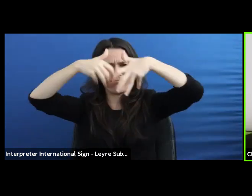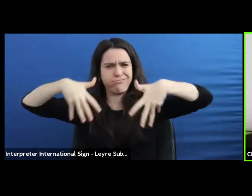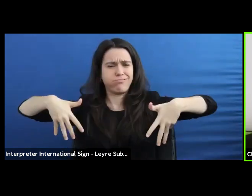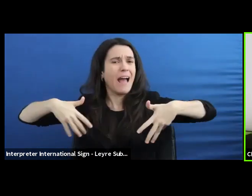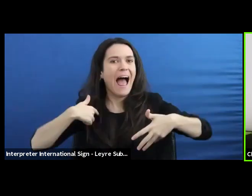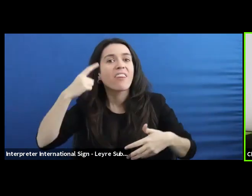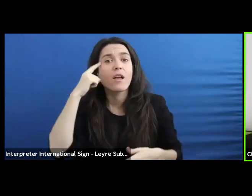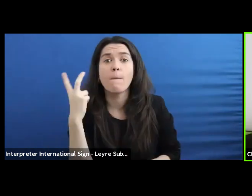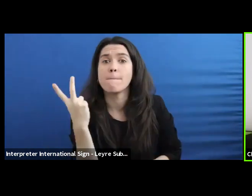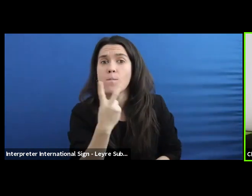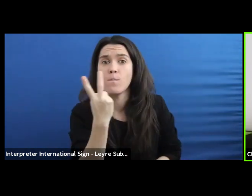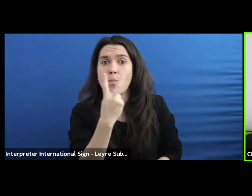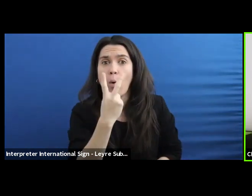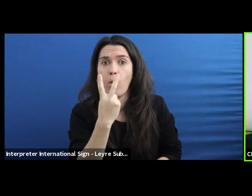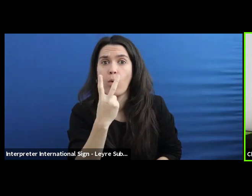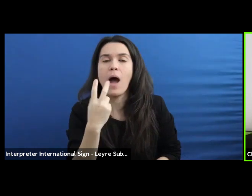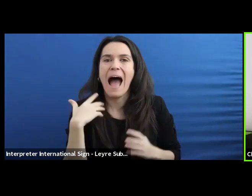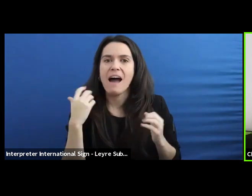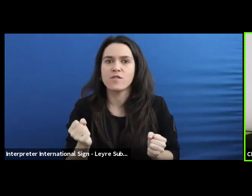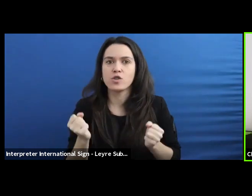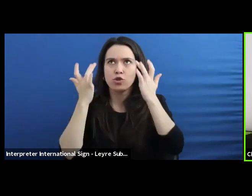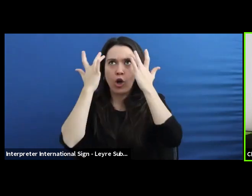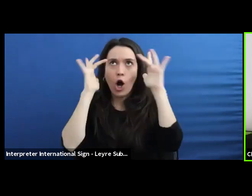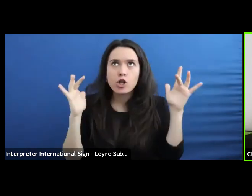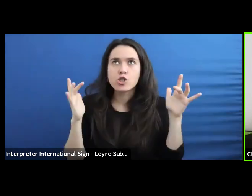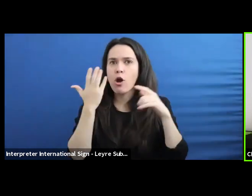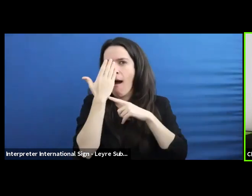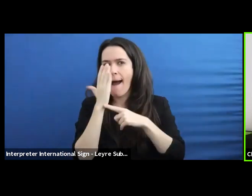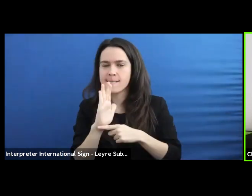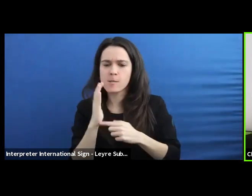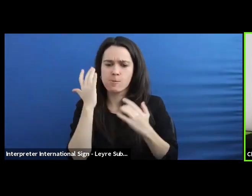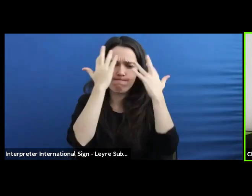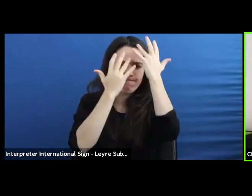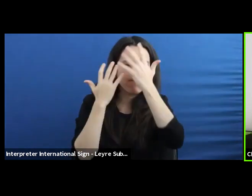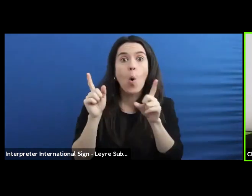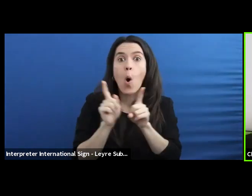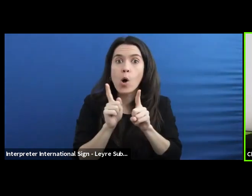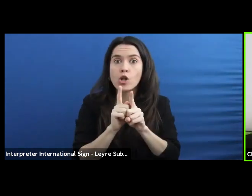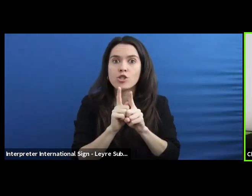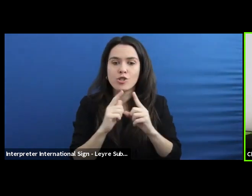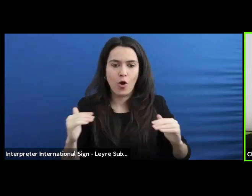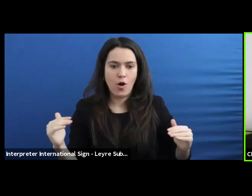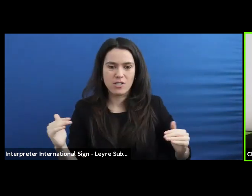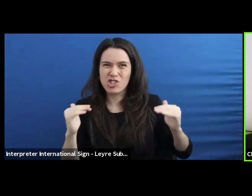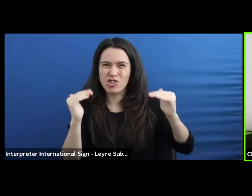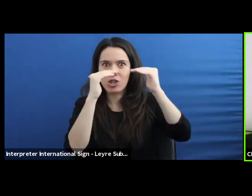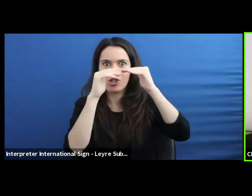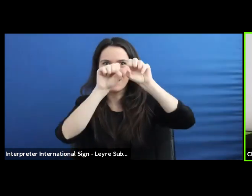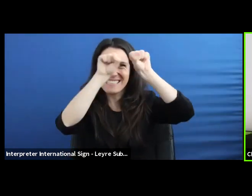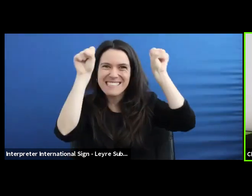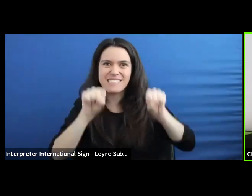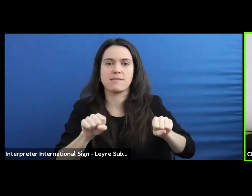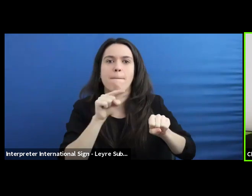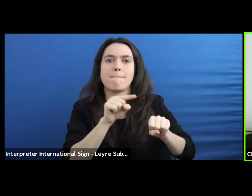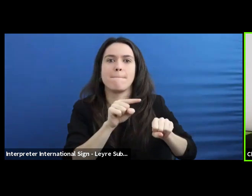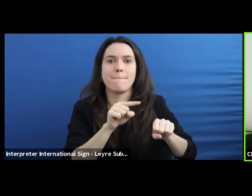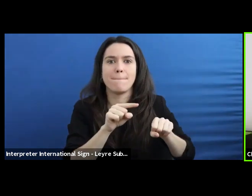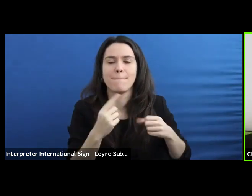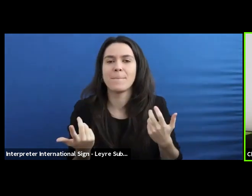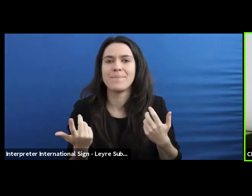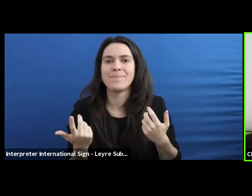These things have to happen simultaneously. It's like a widening of the circle of awareness as we go. And, you know, the thing is that dominant